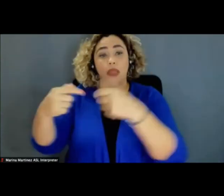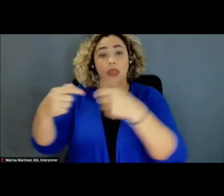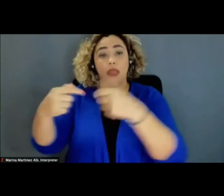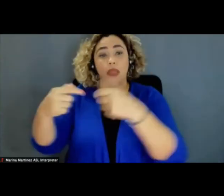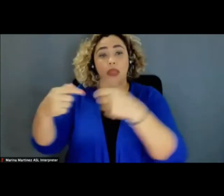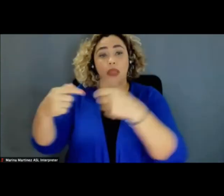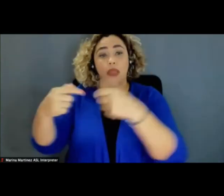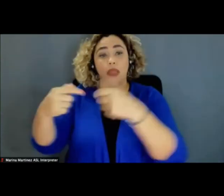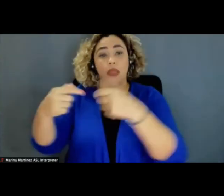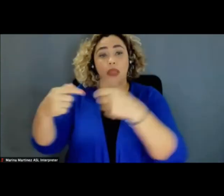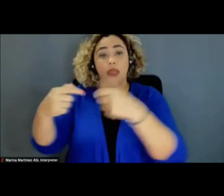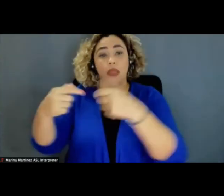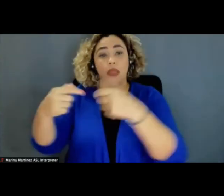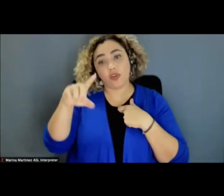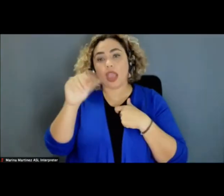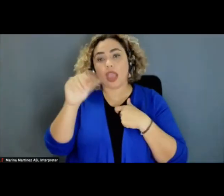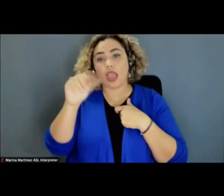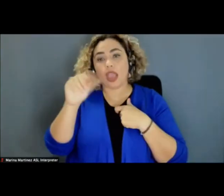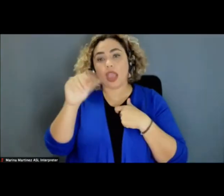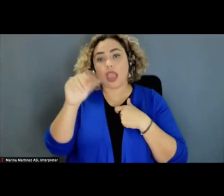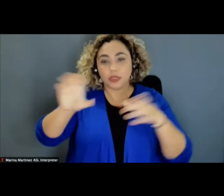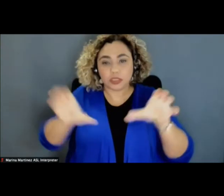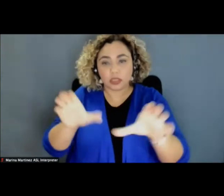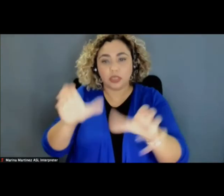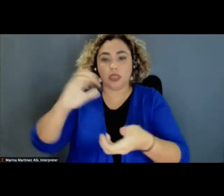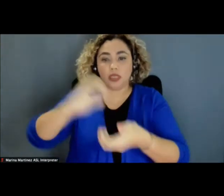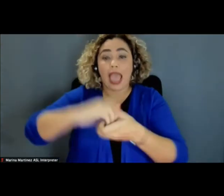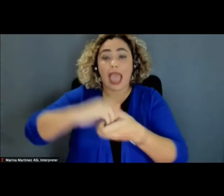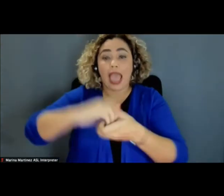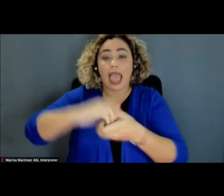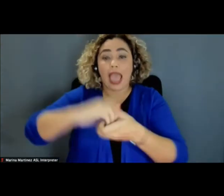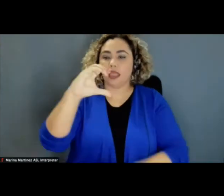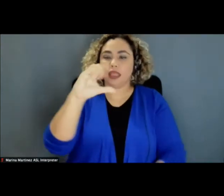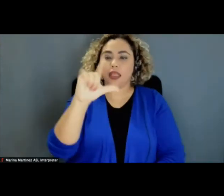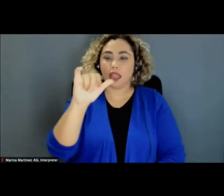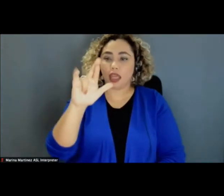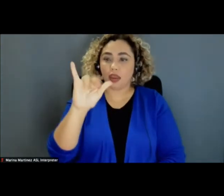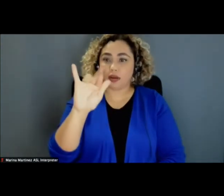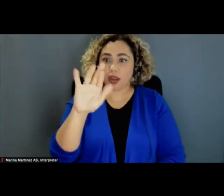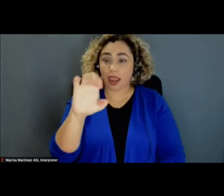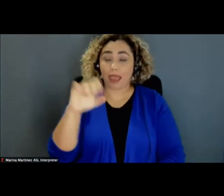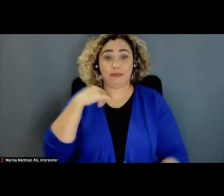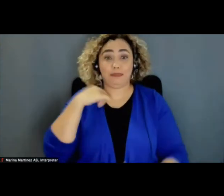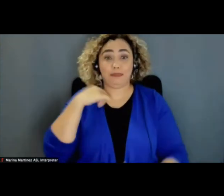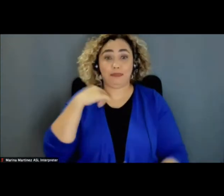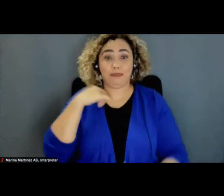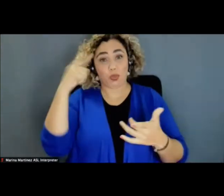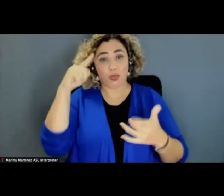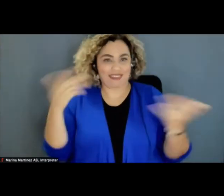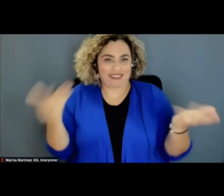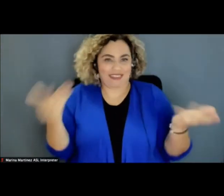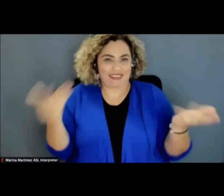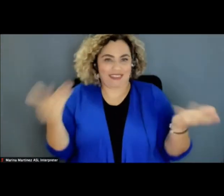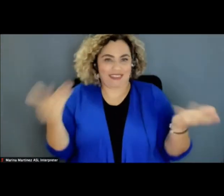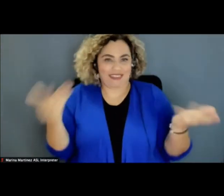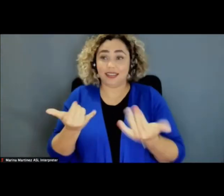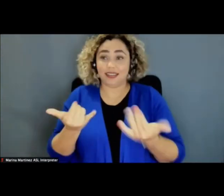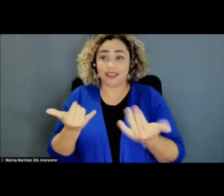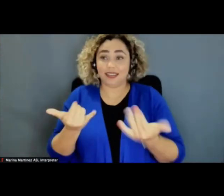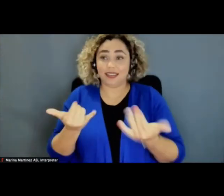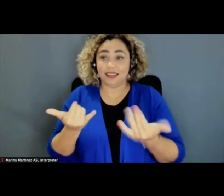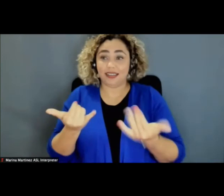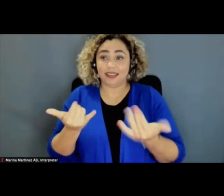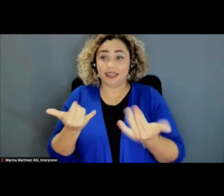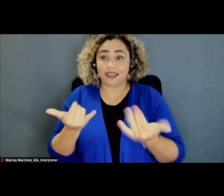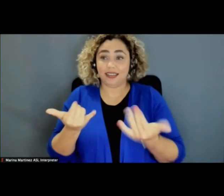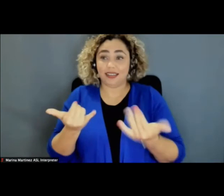Director for Campus and Community Engagement at the Clarice, and I'm excited to be here with you. Tonight, we will experience